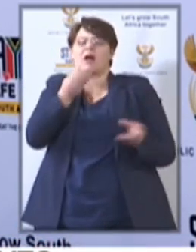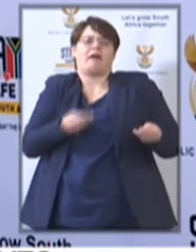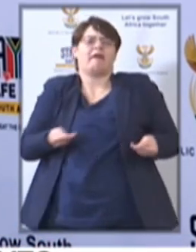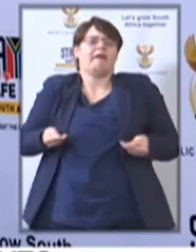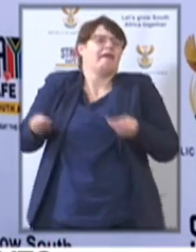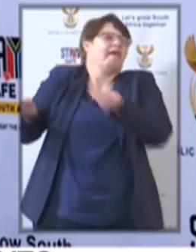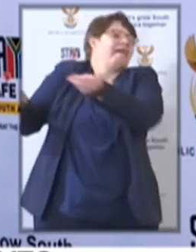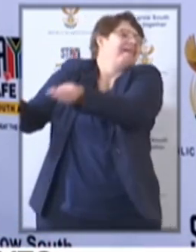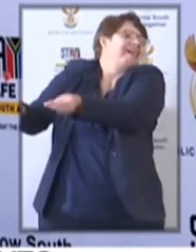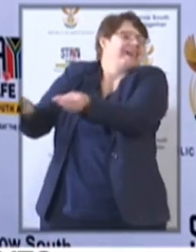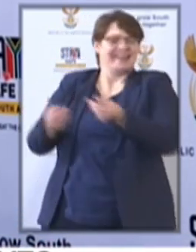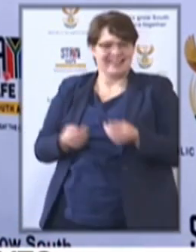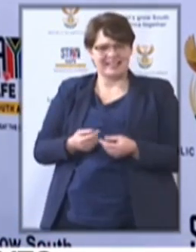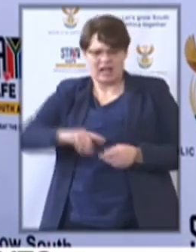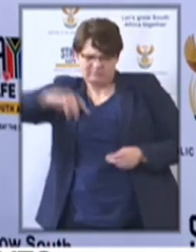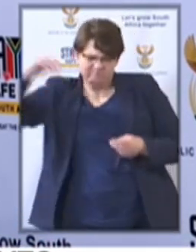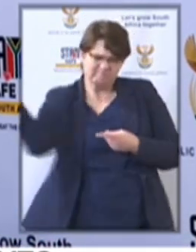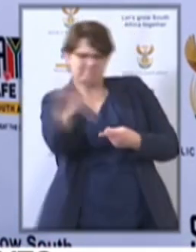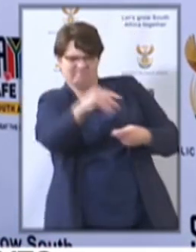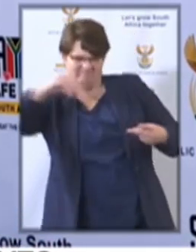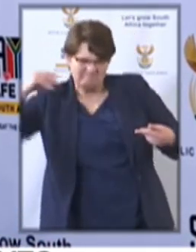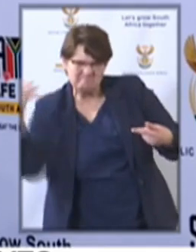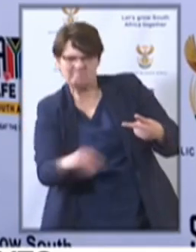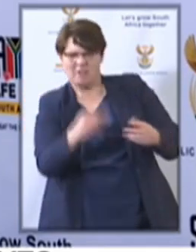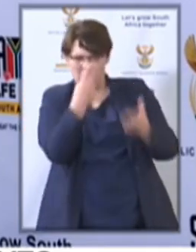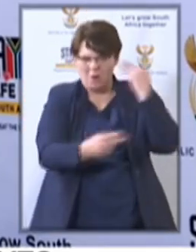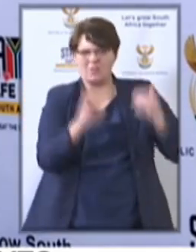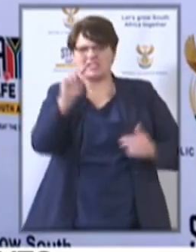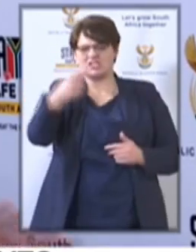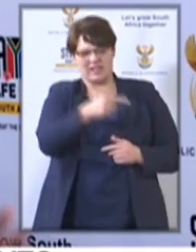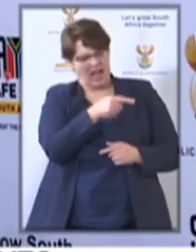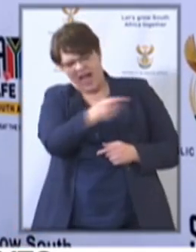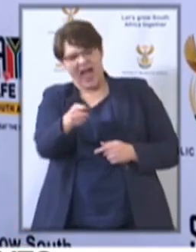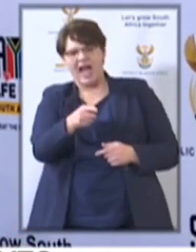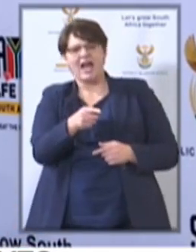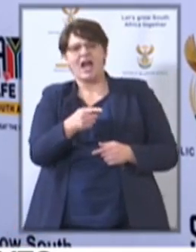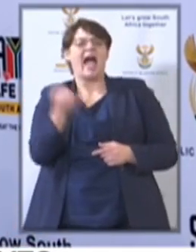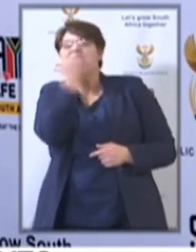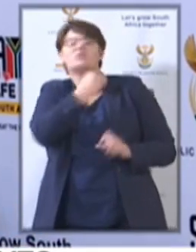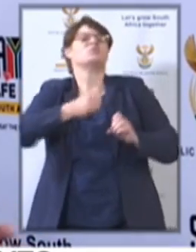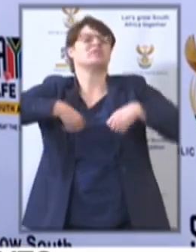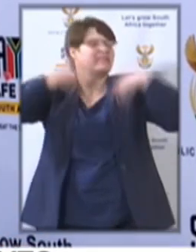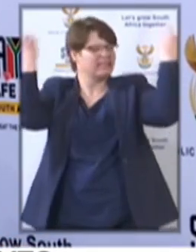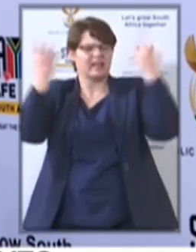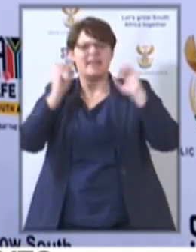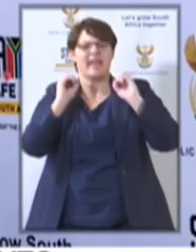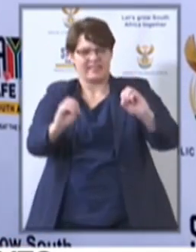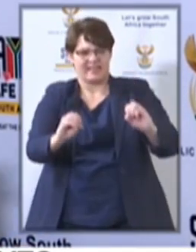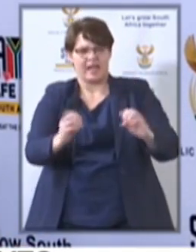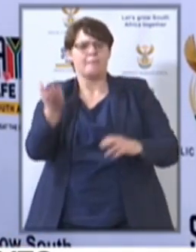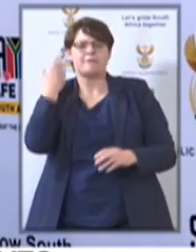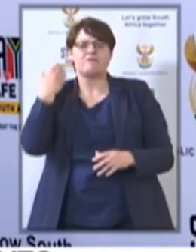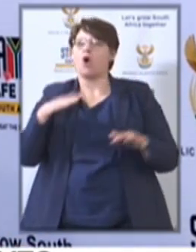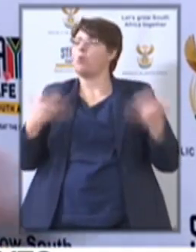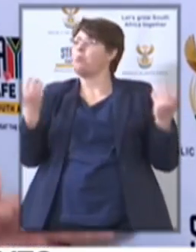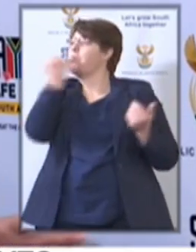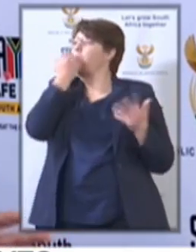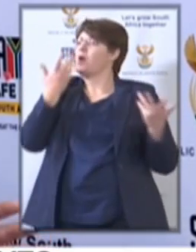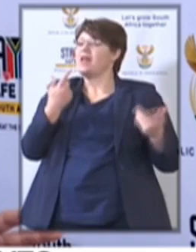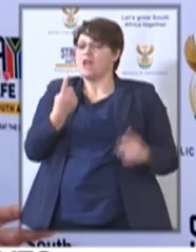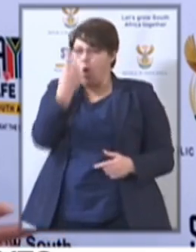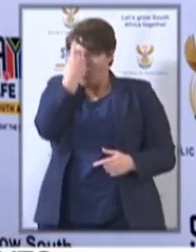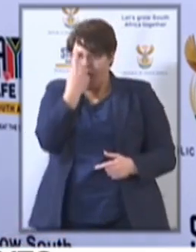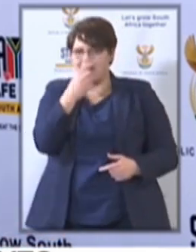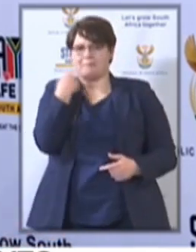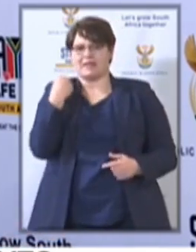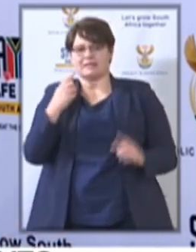My lovely headache is to whip both DGs to say, you have absolutely no excuse. Unlike before, you are now under one